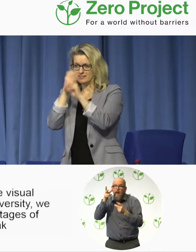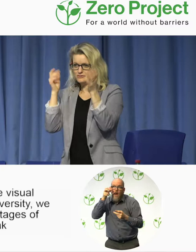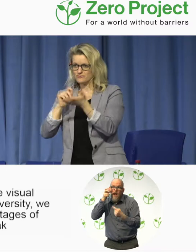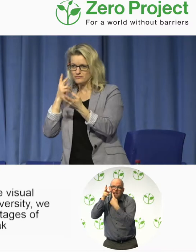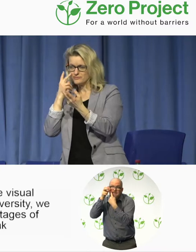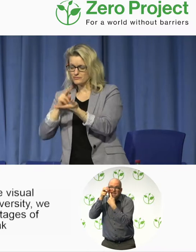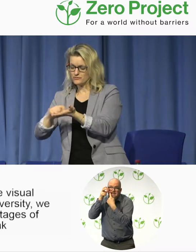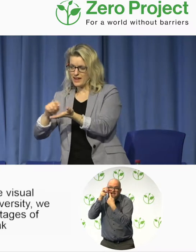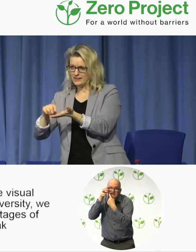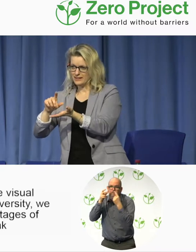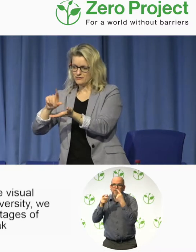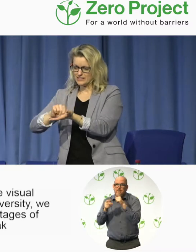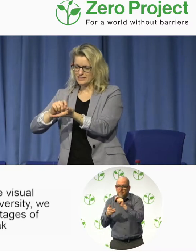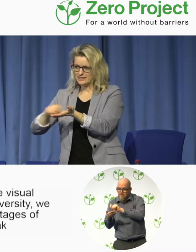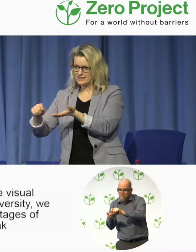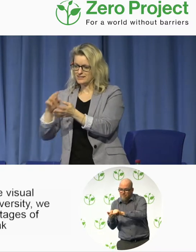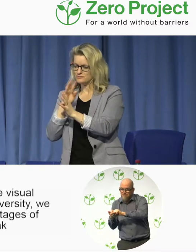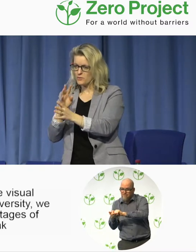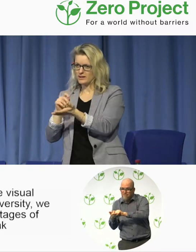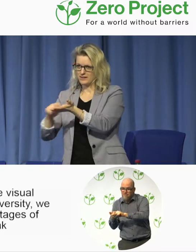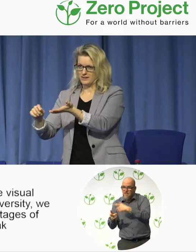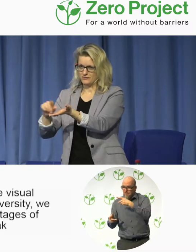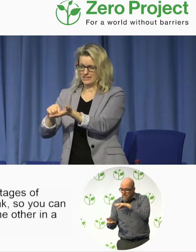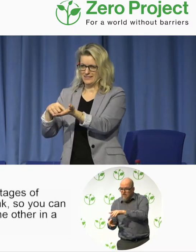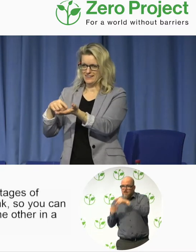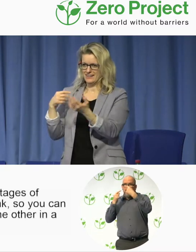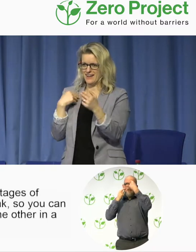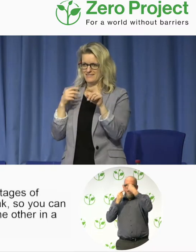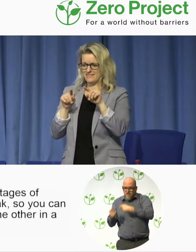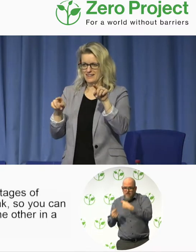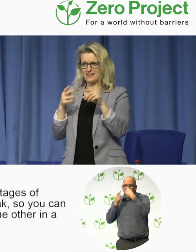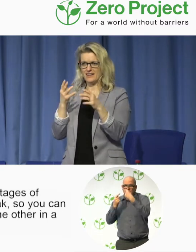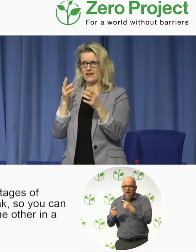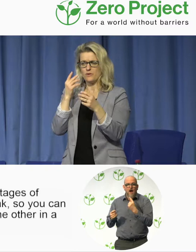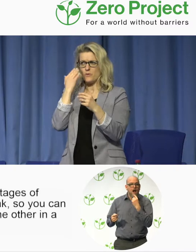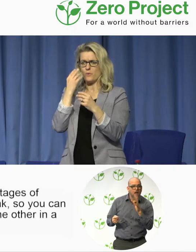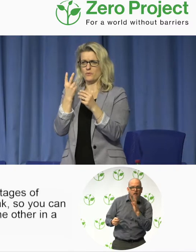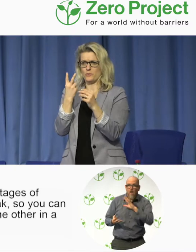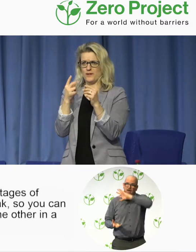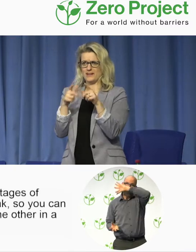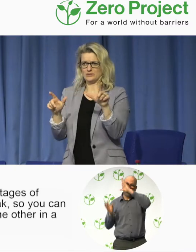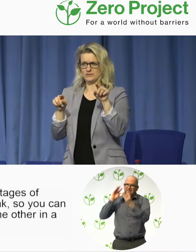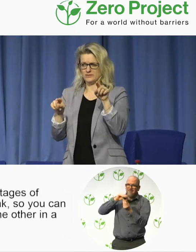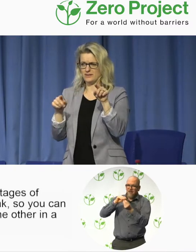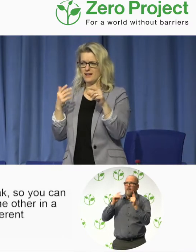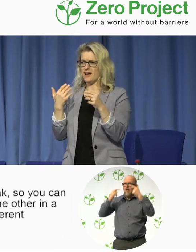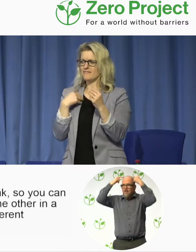visual signed modality and the other in a visual written modality. And just having those two